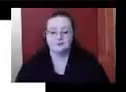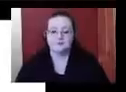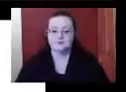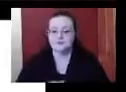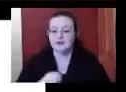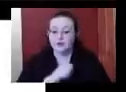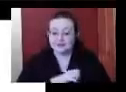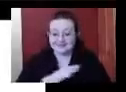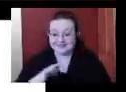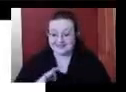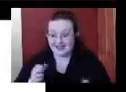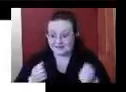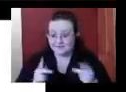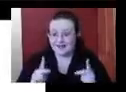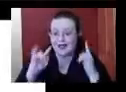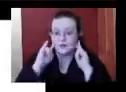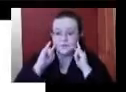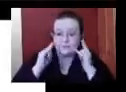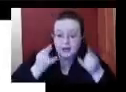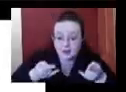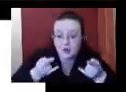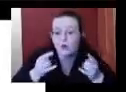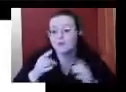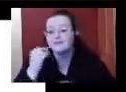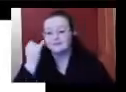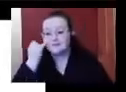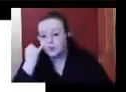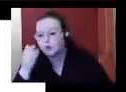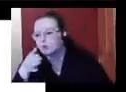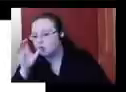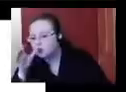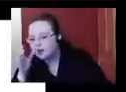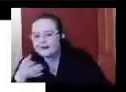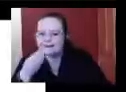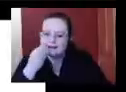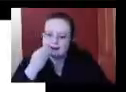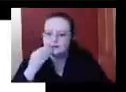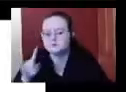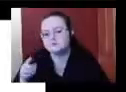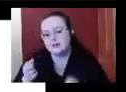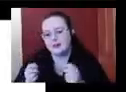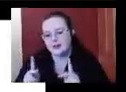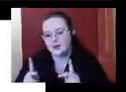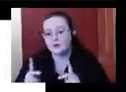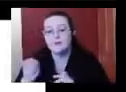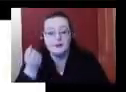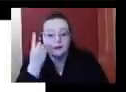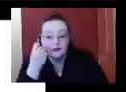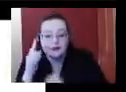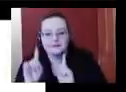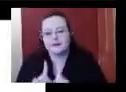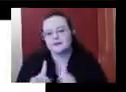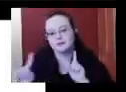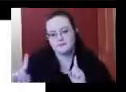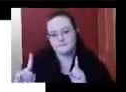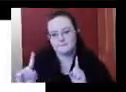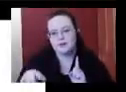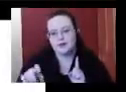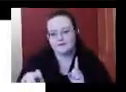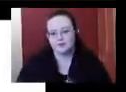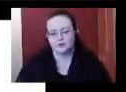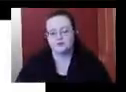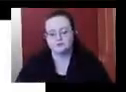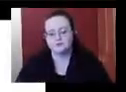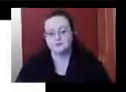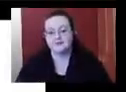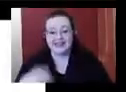masks indoors when eating and drinking while maintaining at least 2 meters distance from others. In an environment where